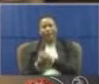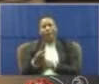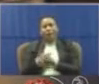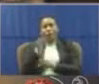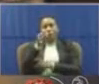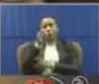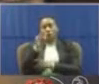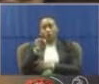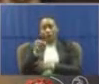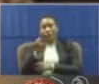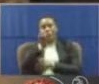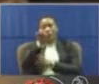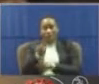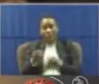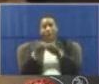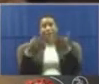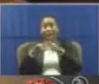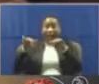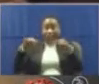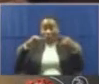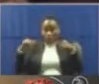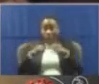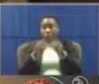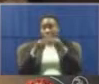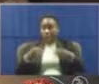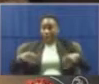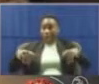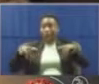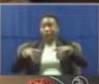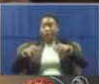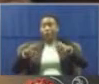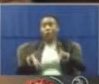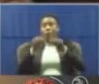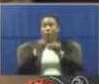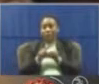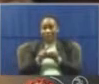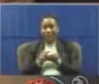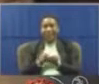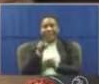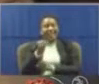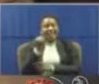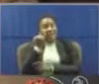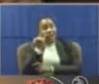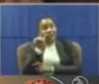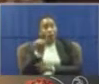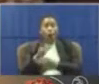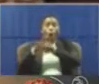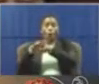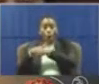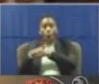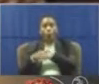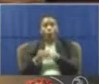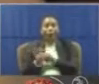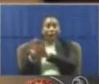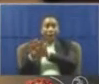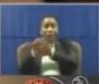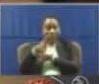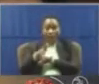question, many argue, as the panel found, is not if and whether more unrest and violence will occur, but